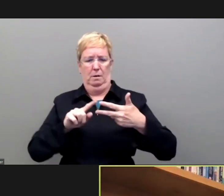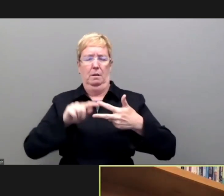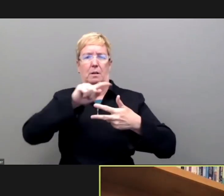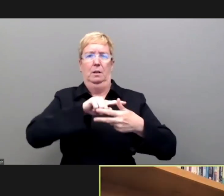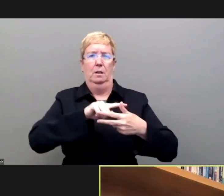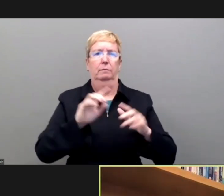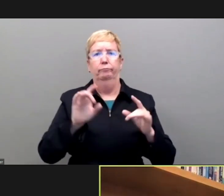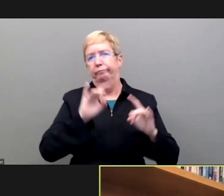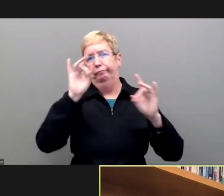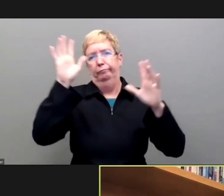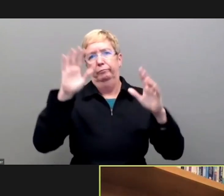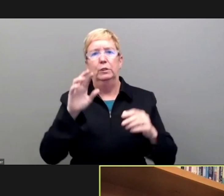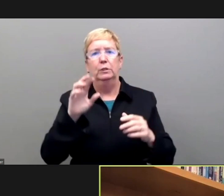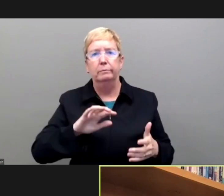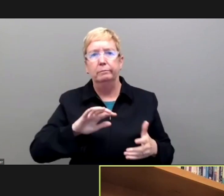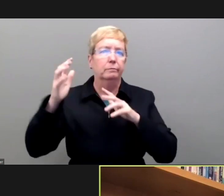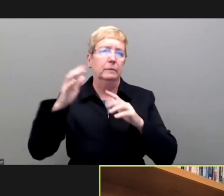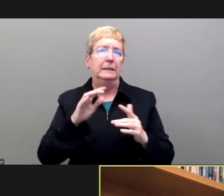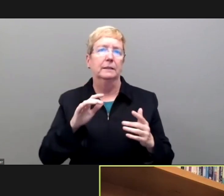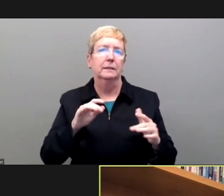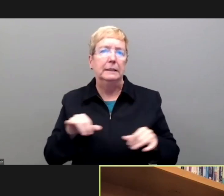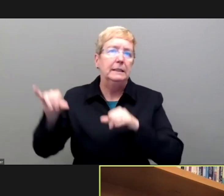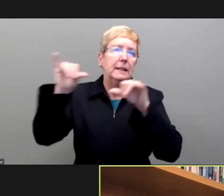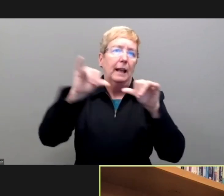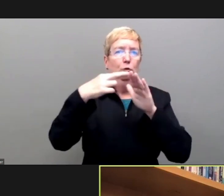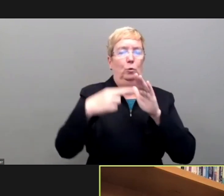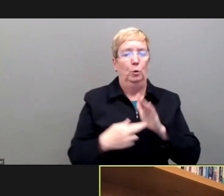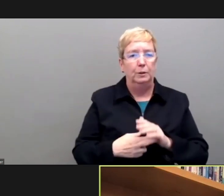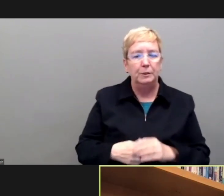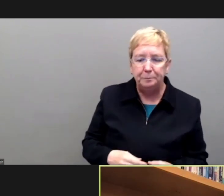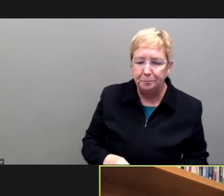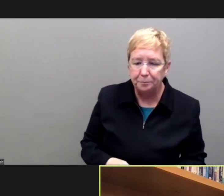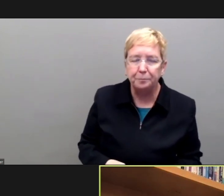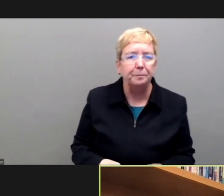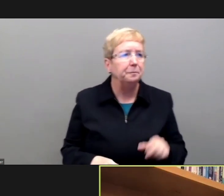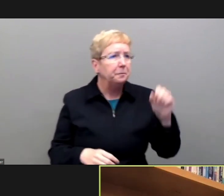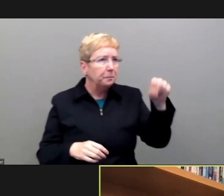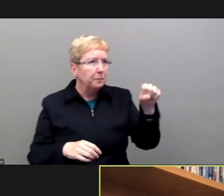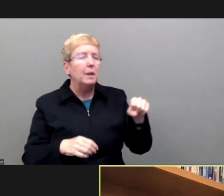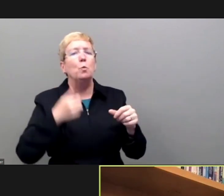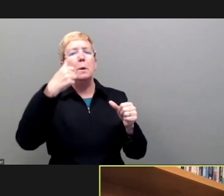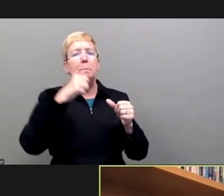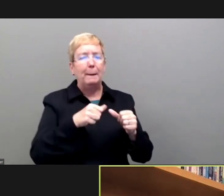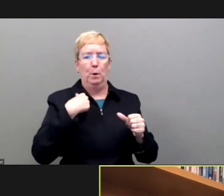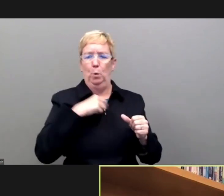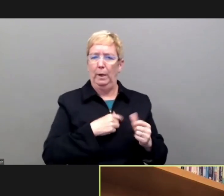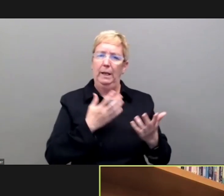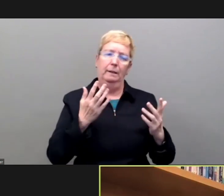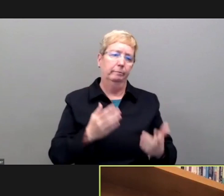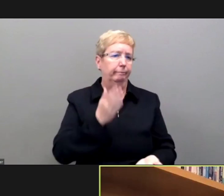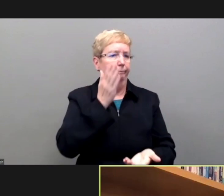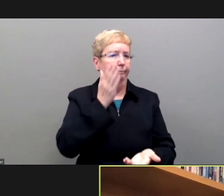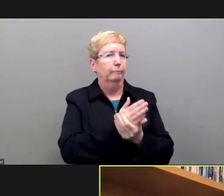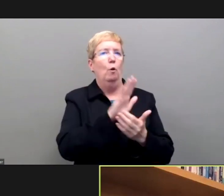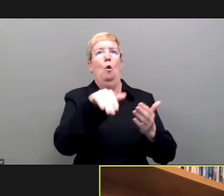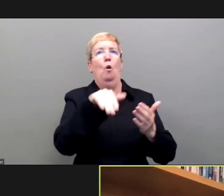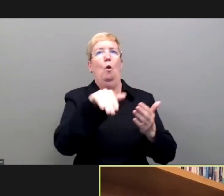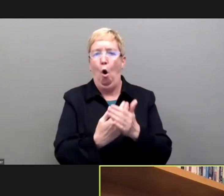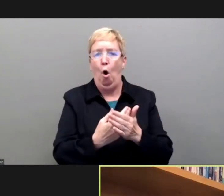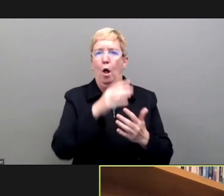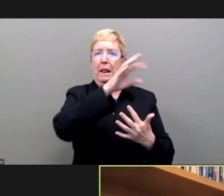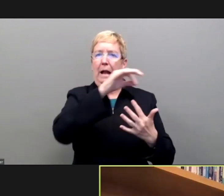Great question, Dan. I think that, remember, we closed all elective operations in March